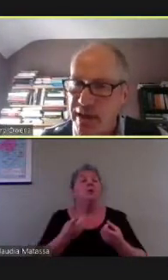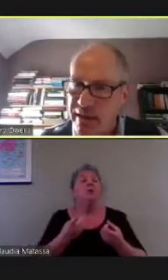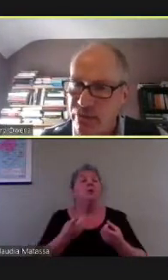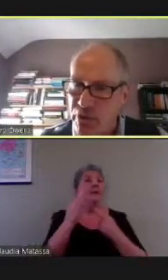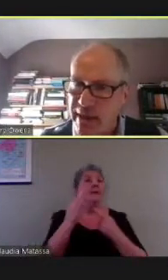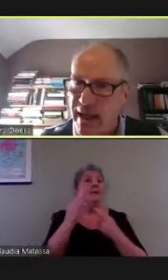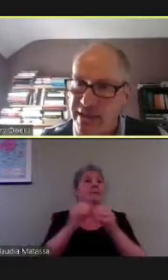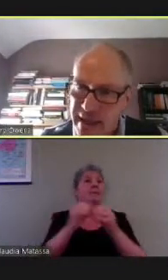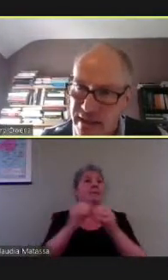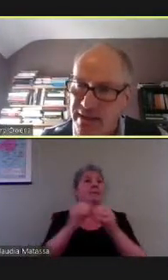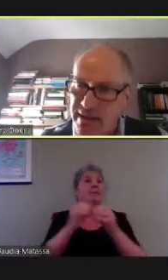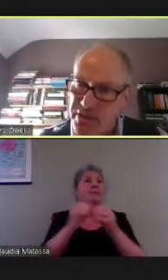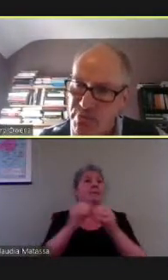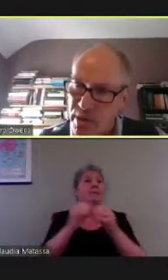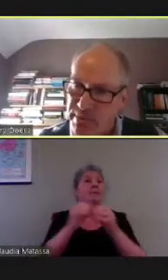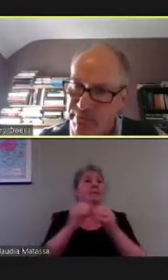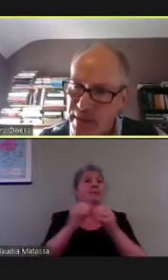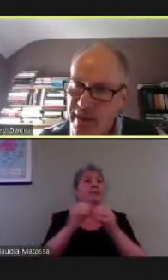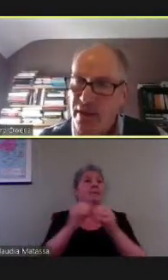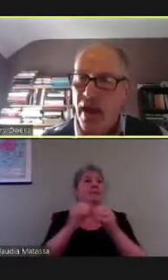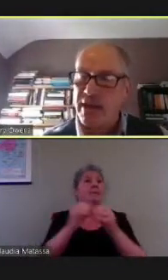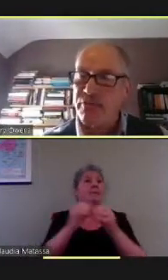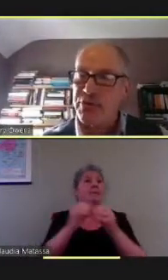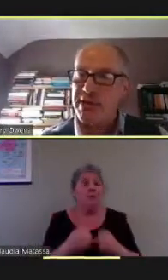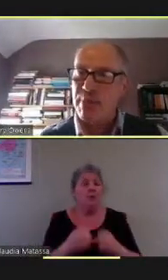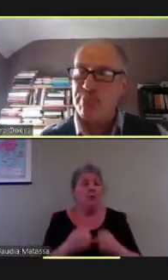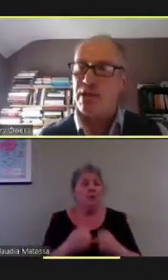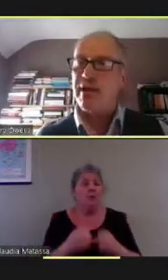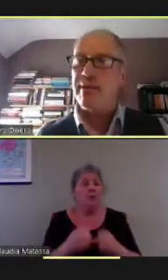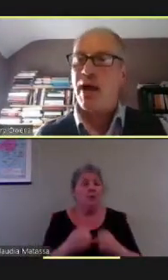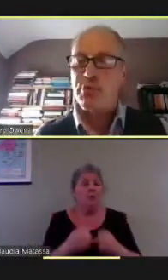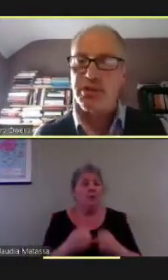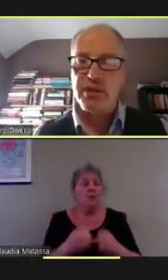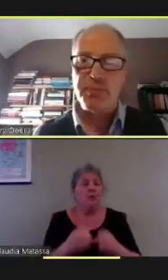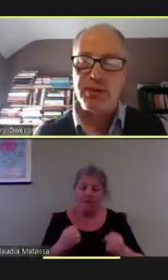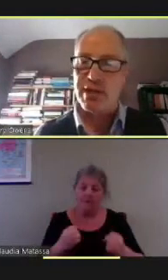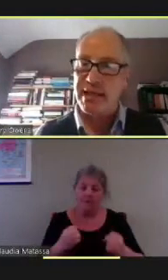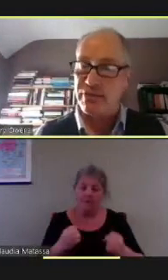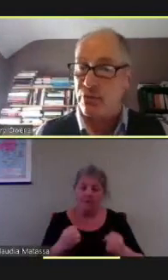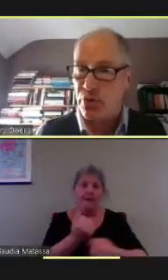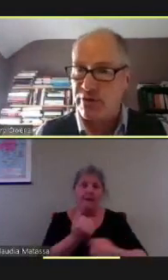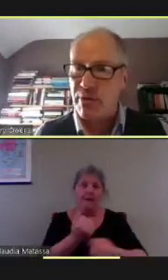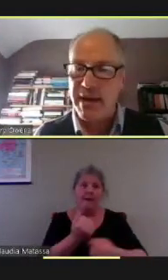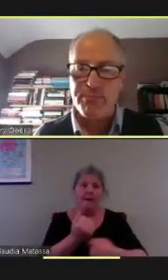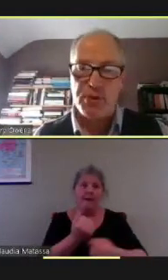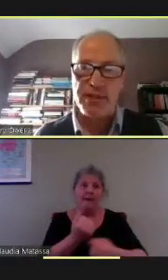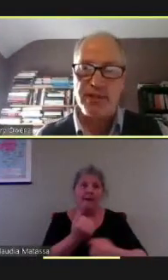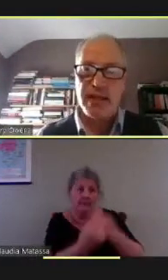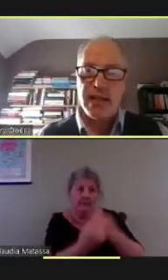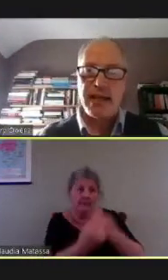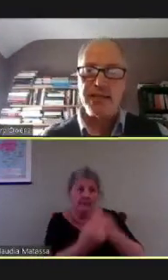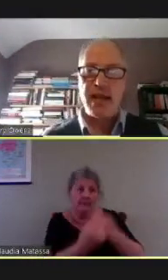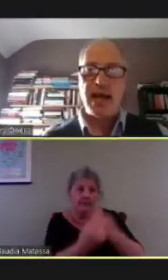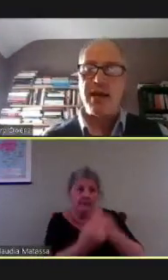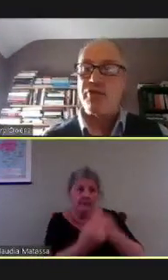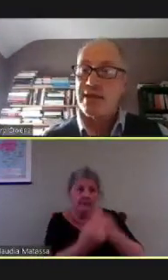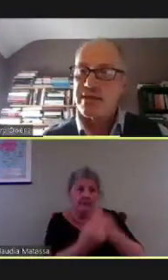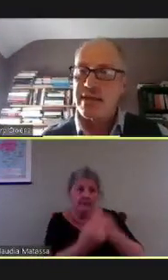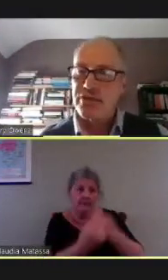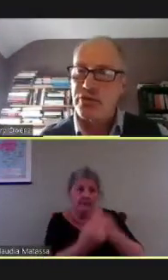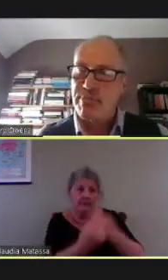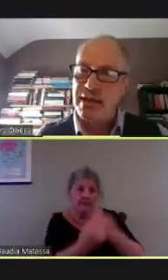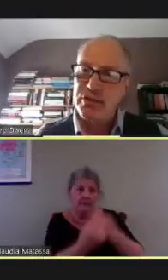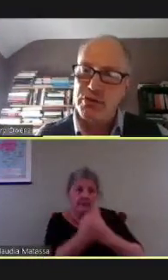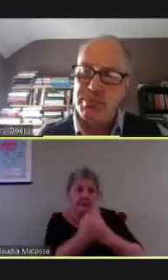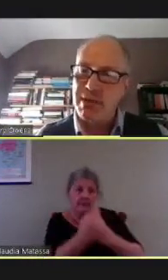coordinator who they can ring and tell that there's a problem. I'll give you an example of a prisoner being released from one of our main prisons is